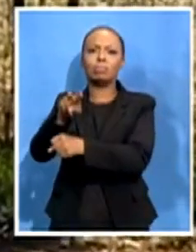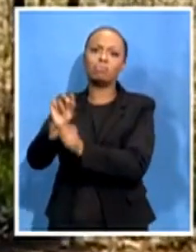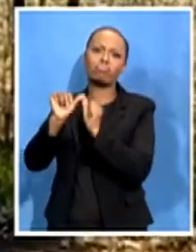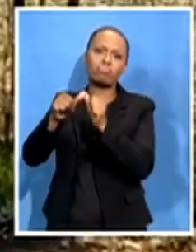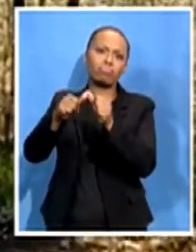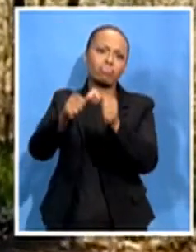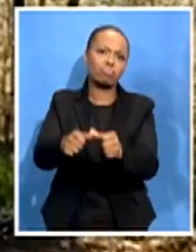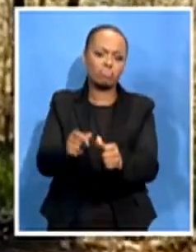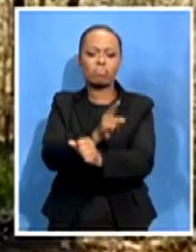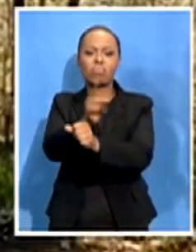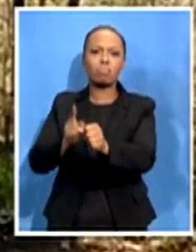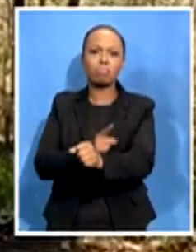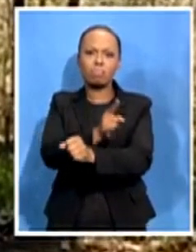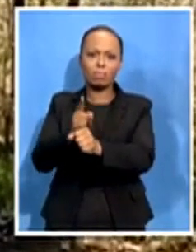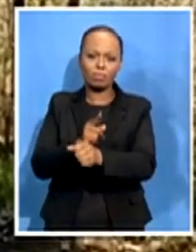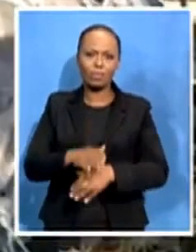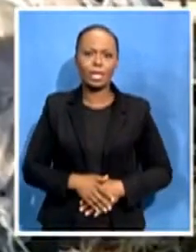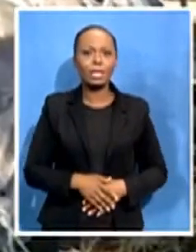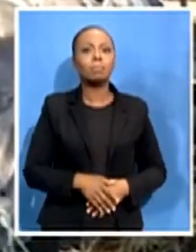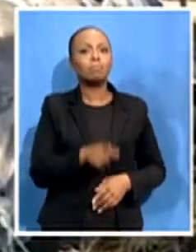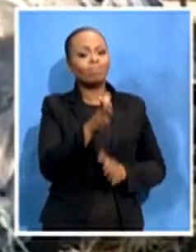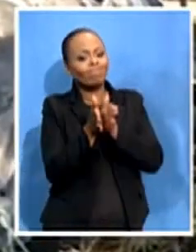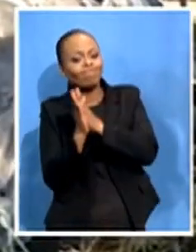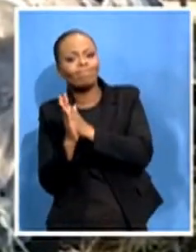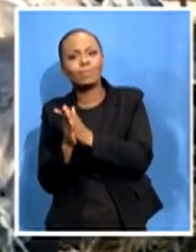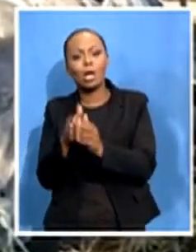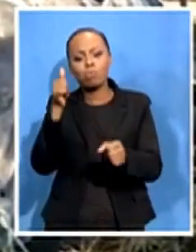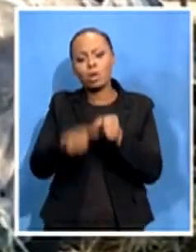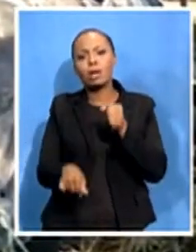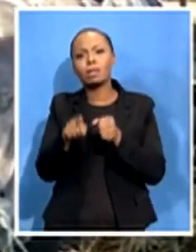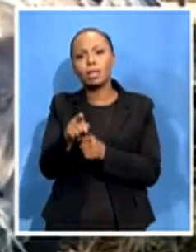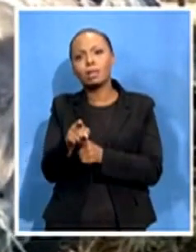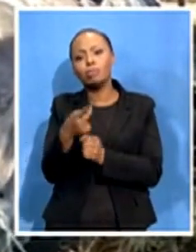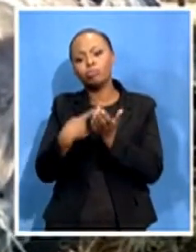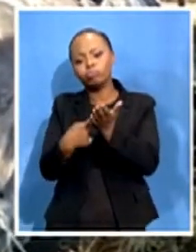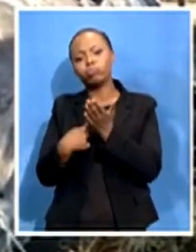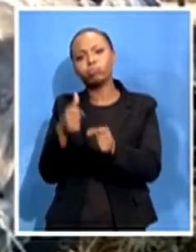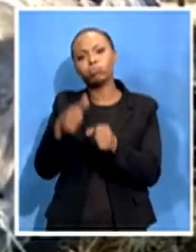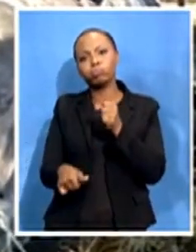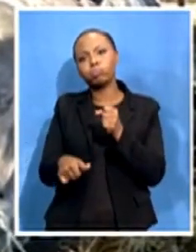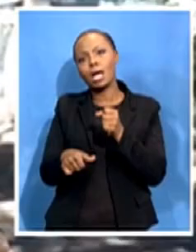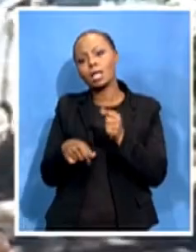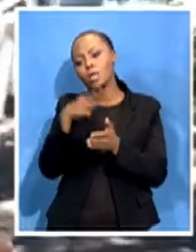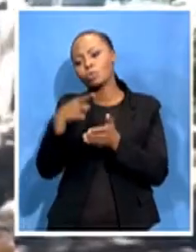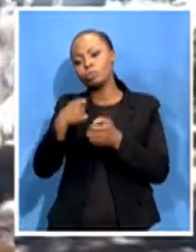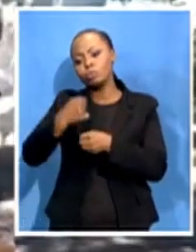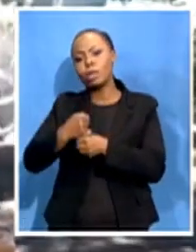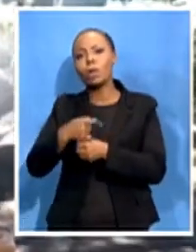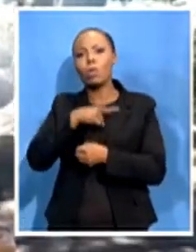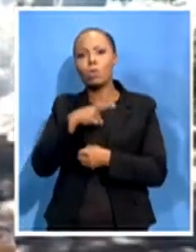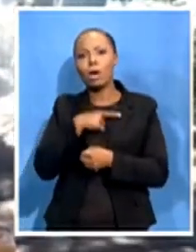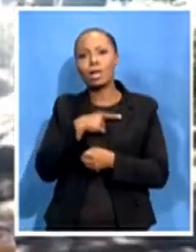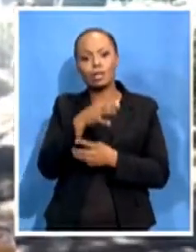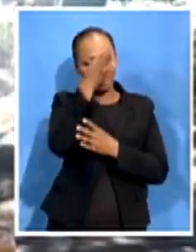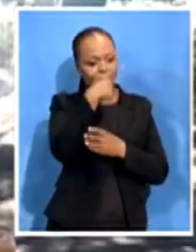initiation season is expected next week. Traditional leaders are adamant that they are ready to host initiates. An